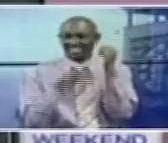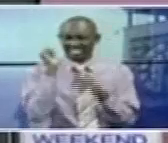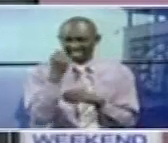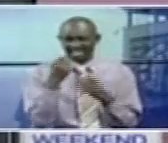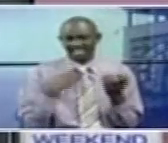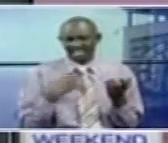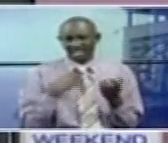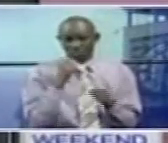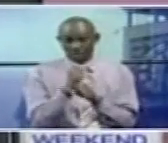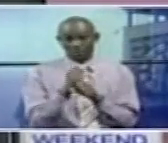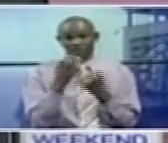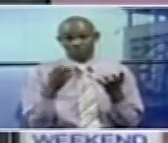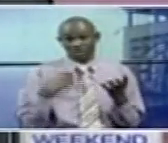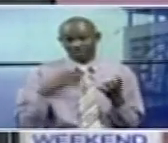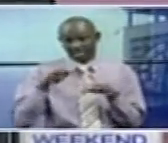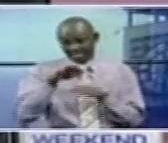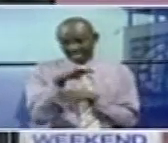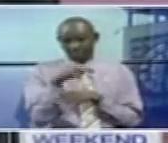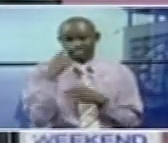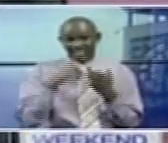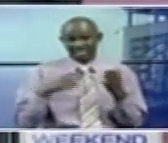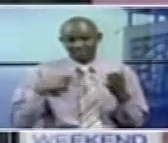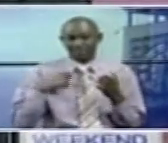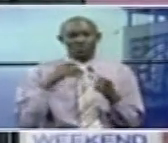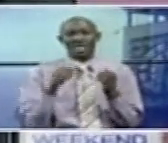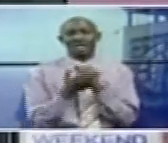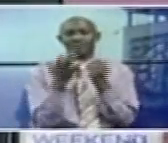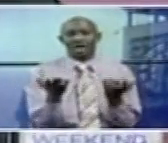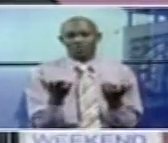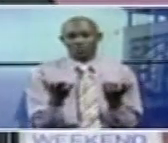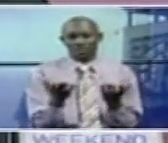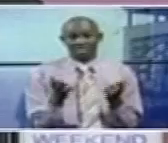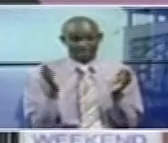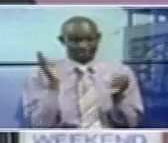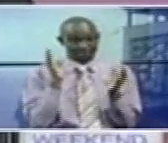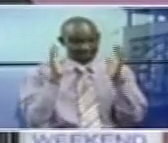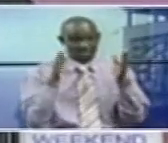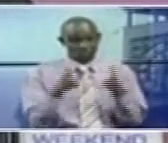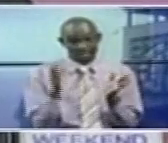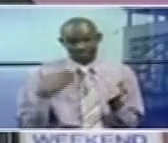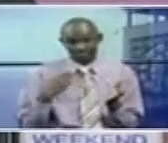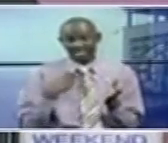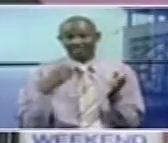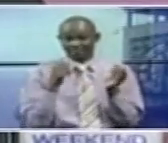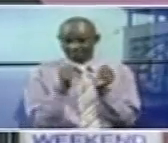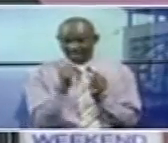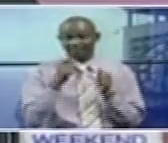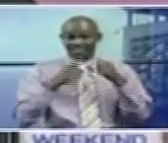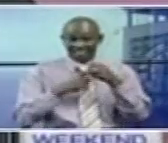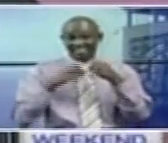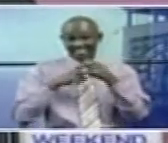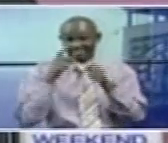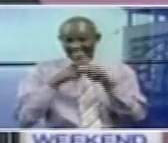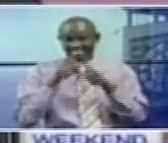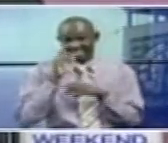and the work that we were already doing here on the ground, and he was like, how do we scale this up in a big way? Not 5, 6, 7 deals a year, but